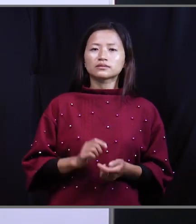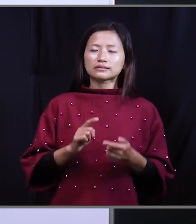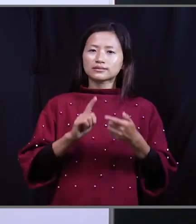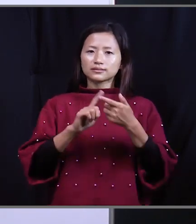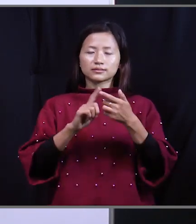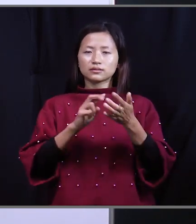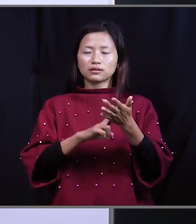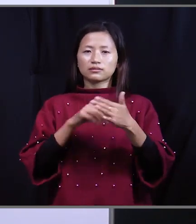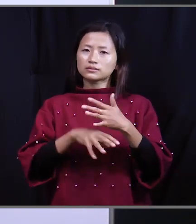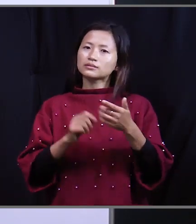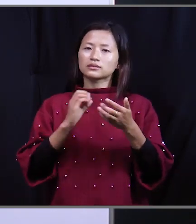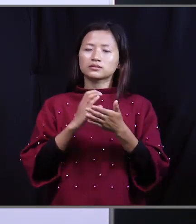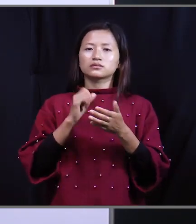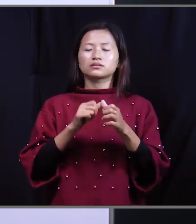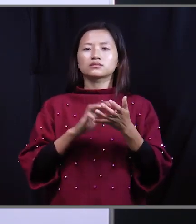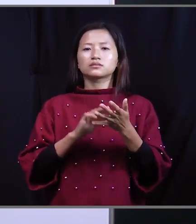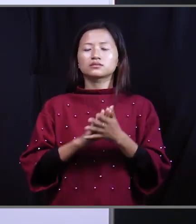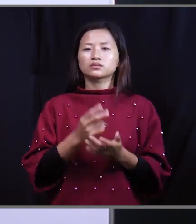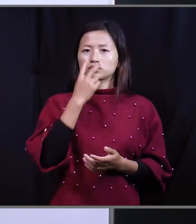stage, what you observe is that